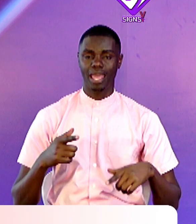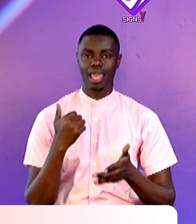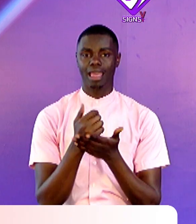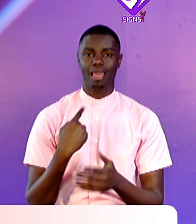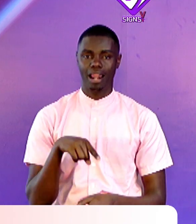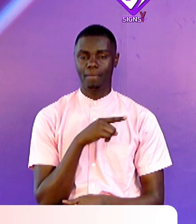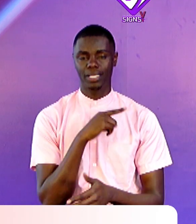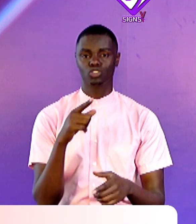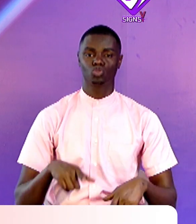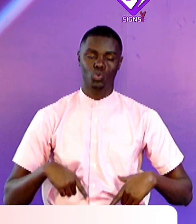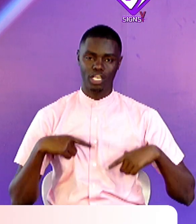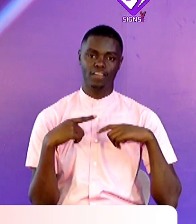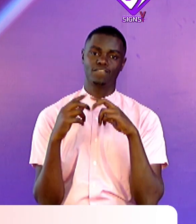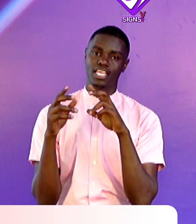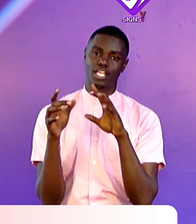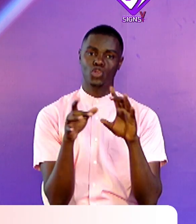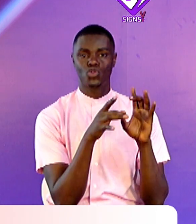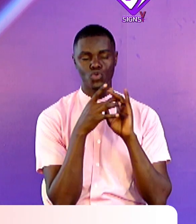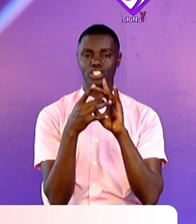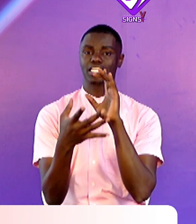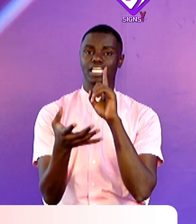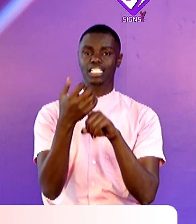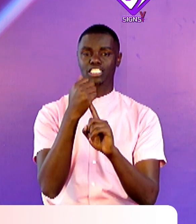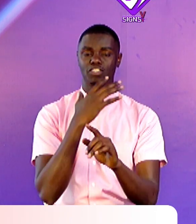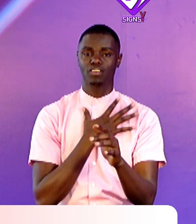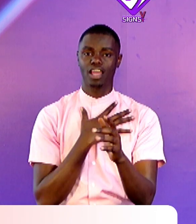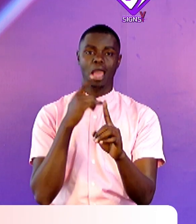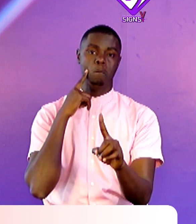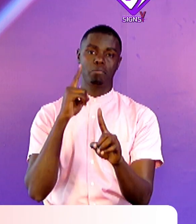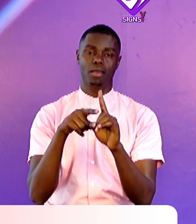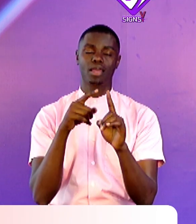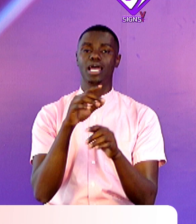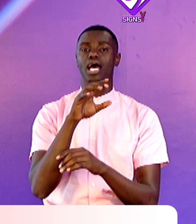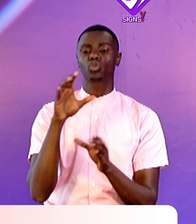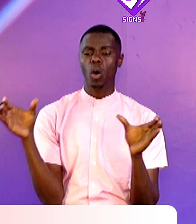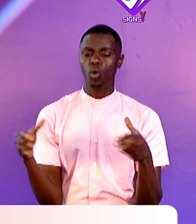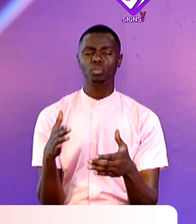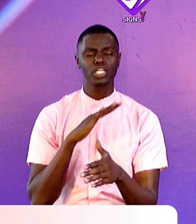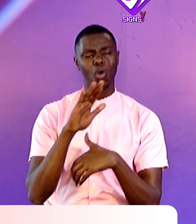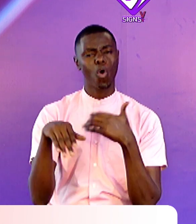Tutimize na malengo yetu. Jumuiya yetu sote tuilinde.